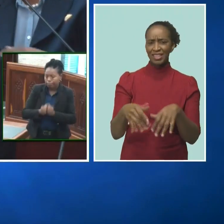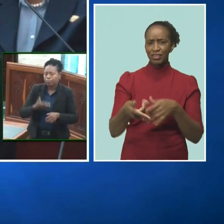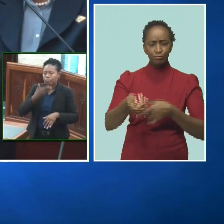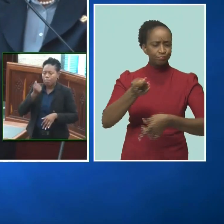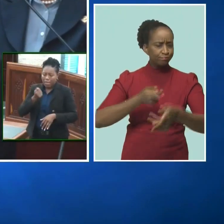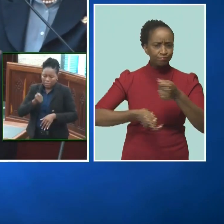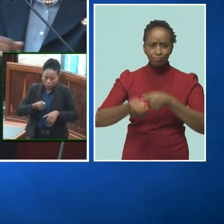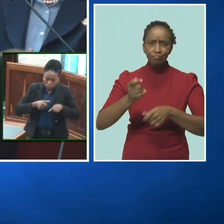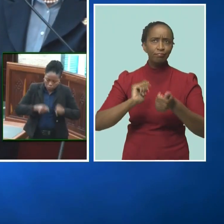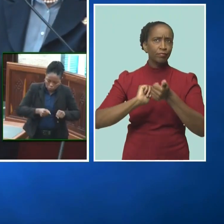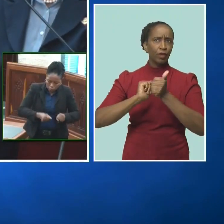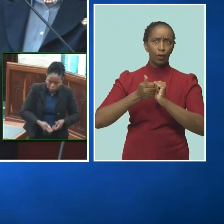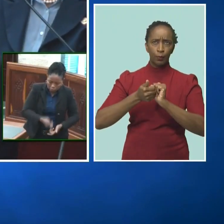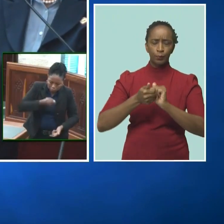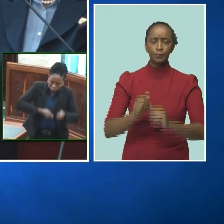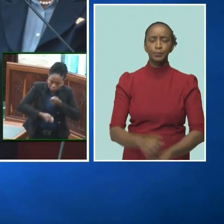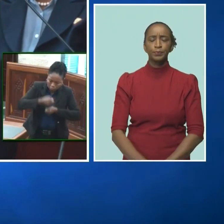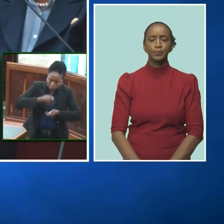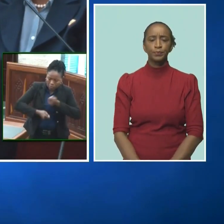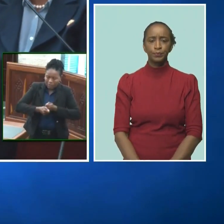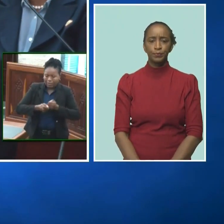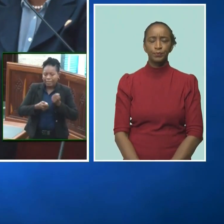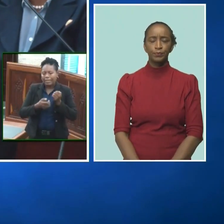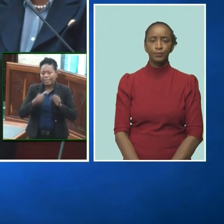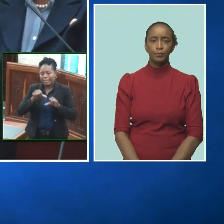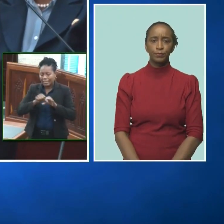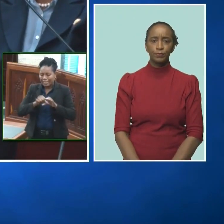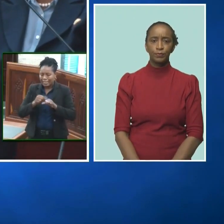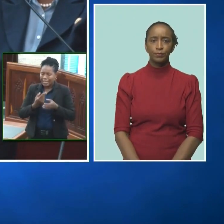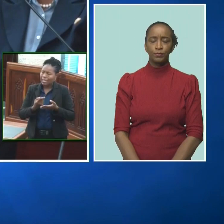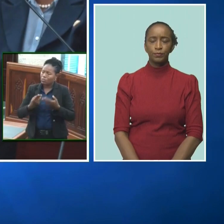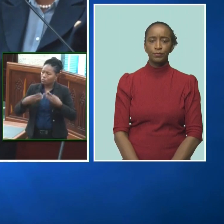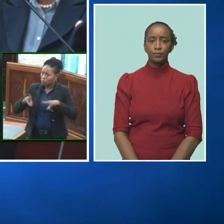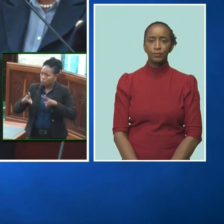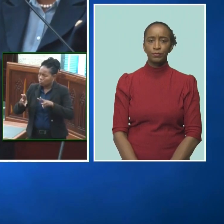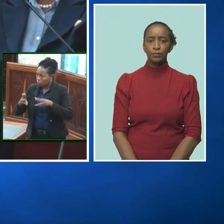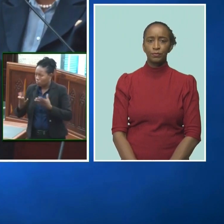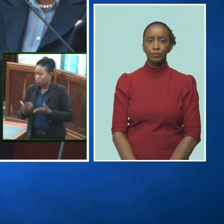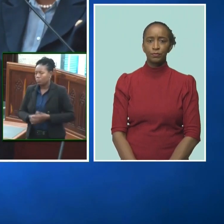of the ground through enhanced recovery techniques. And we are very